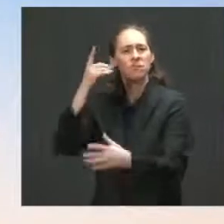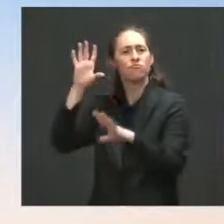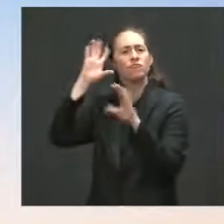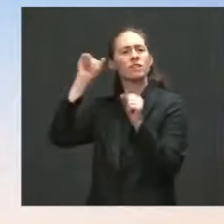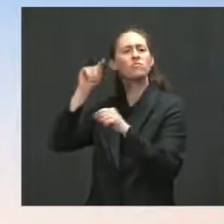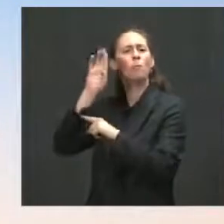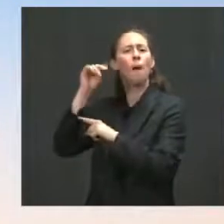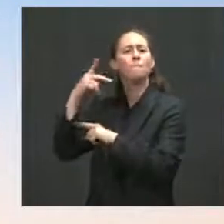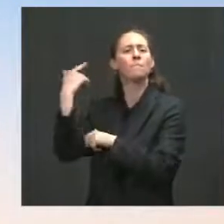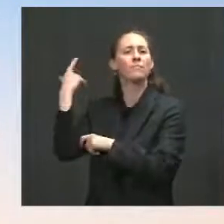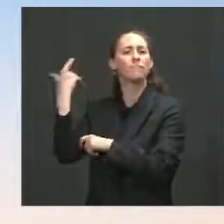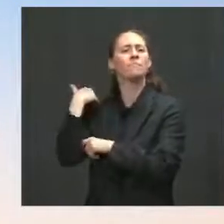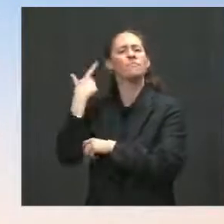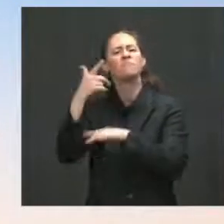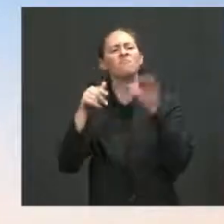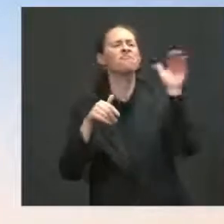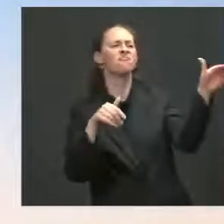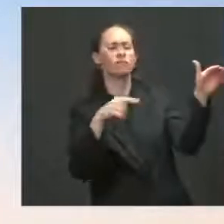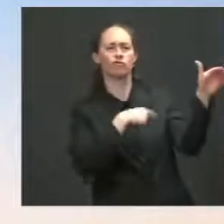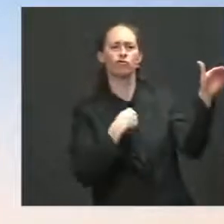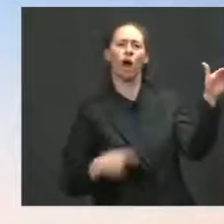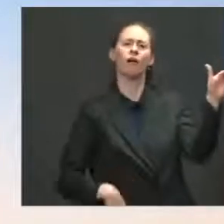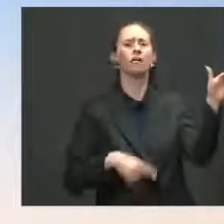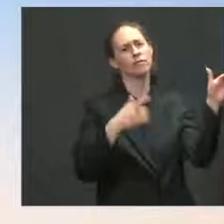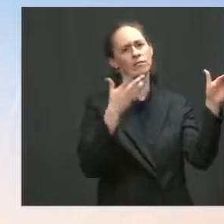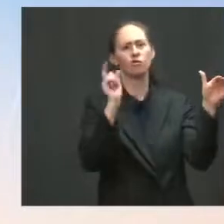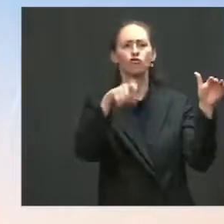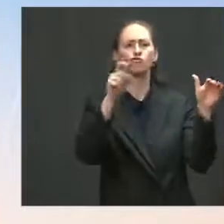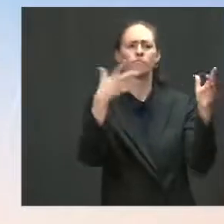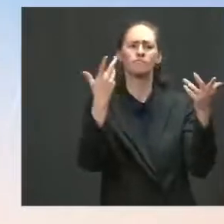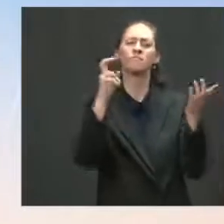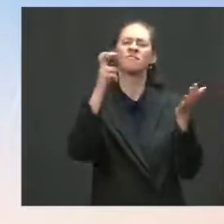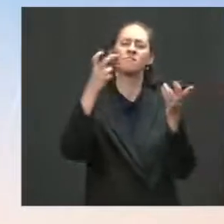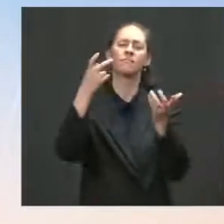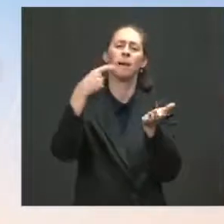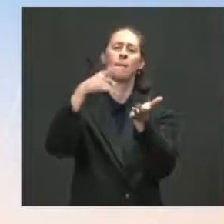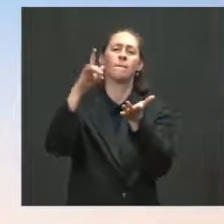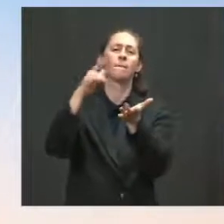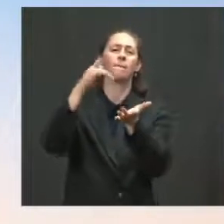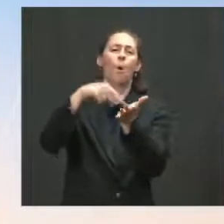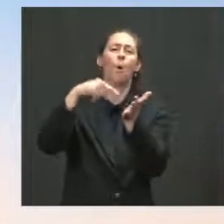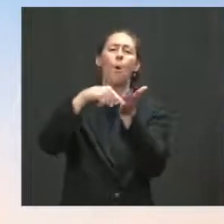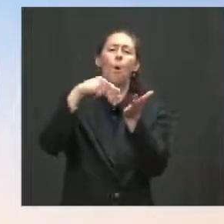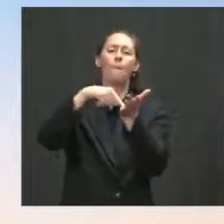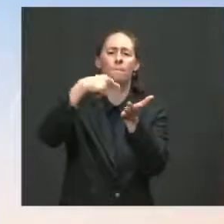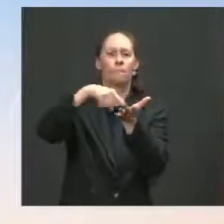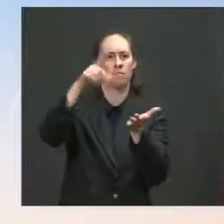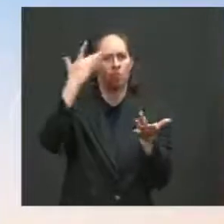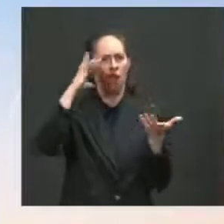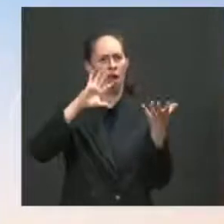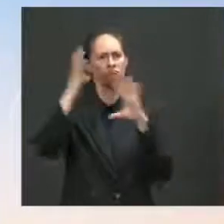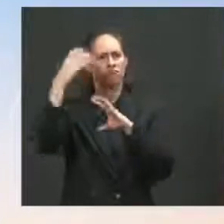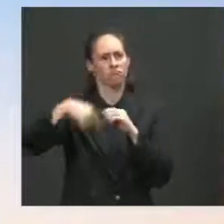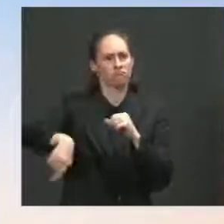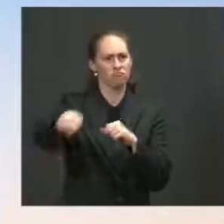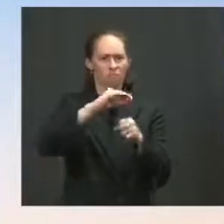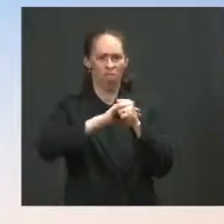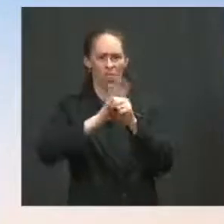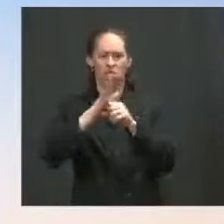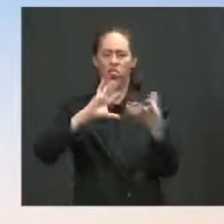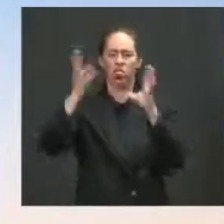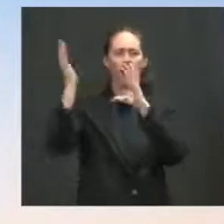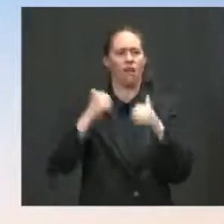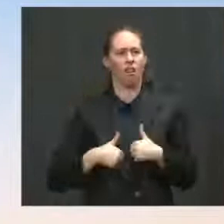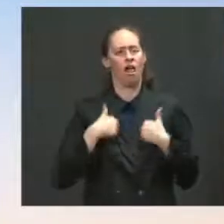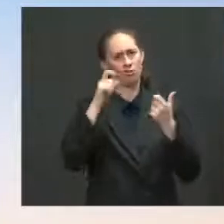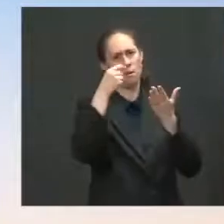$10 trillion in reparations as a result of letting the coronavirus escape Wuhan and infect other countries, causing, of course,